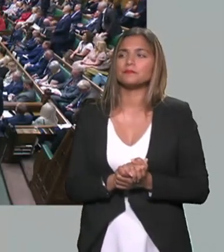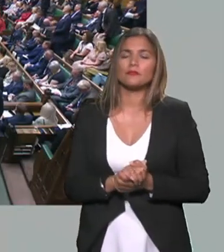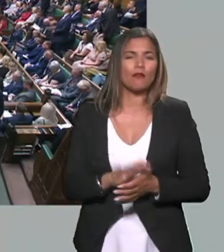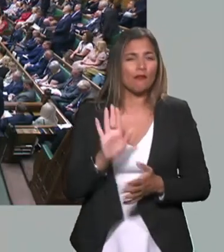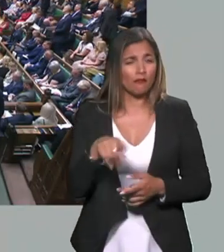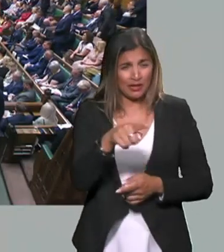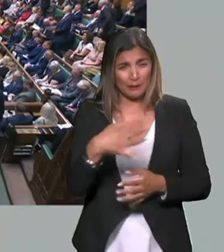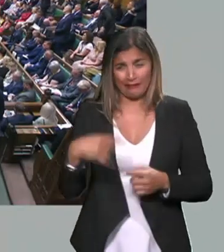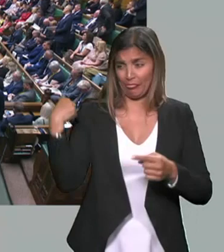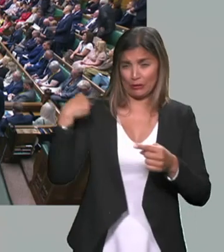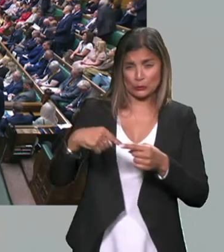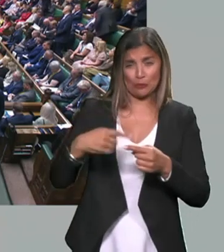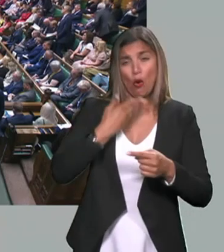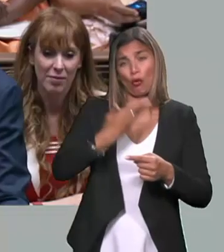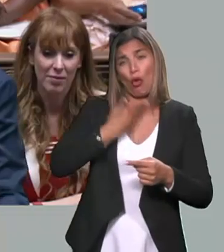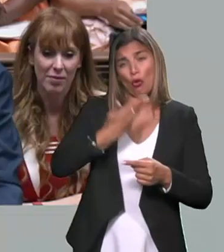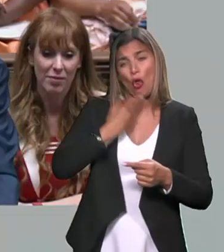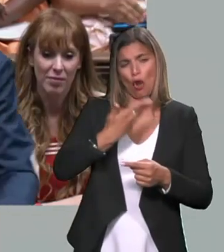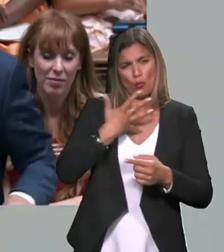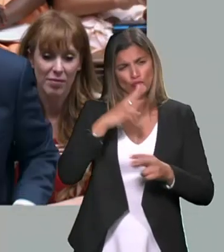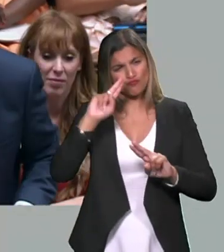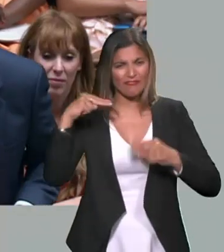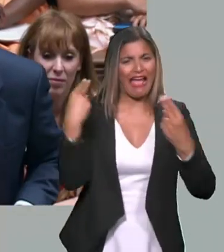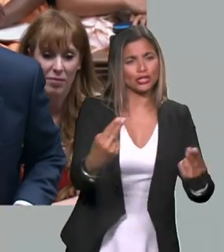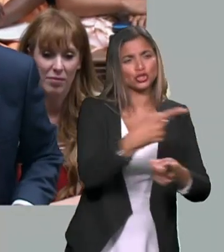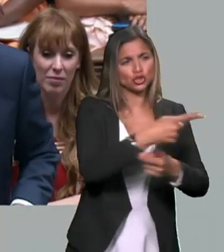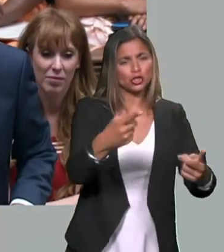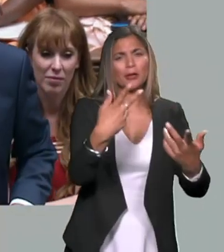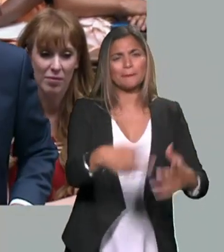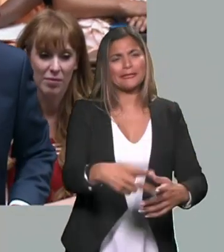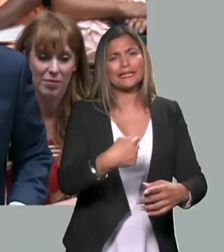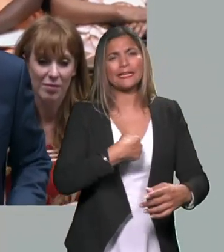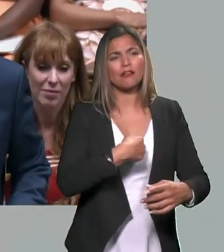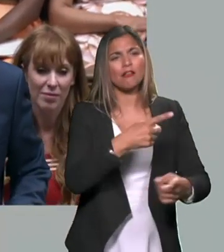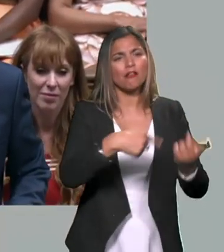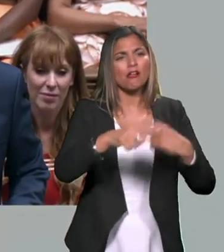that he wants revenge on those that have wronged him. Here's an idea, Prime Minister.